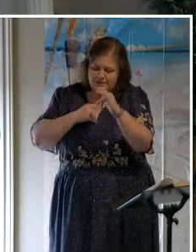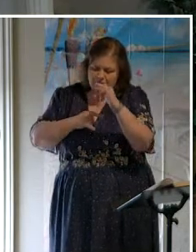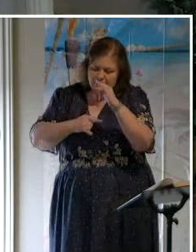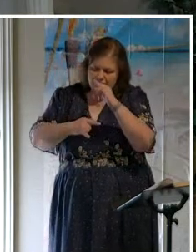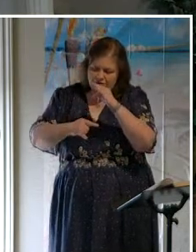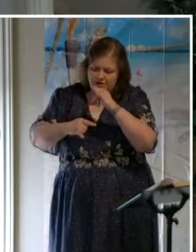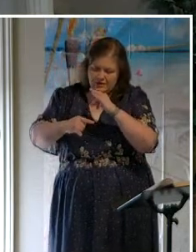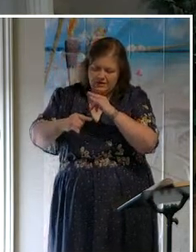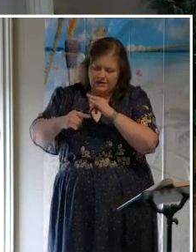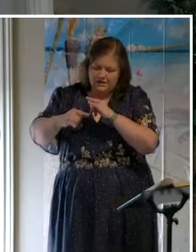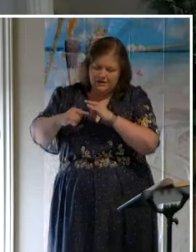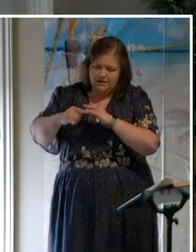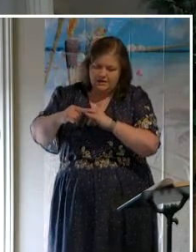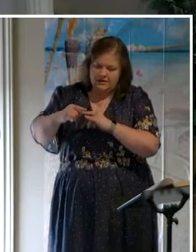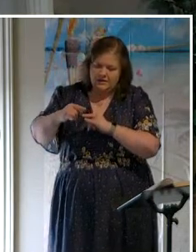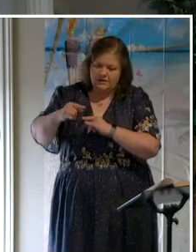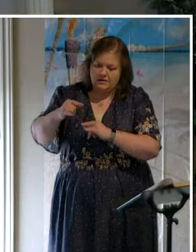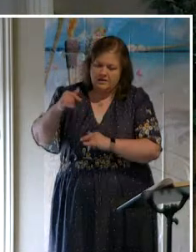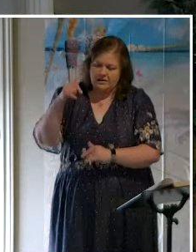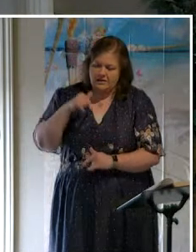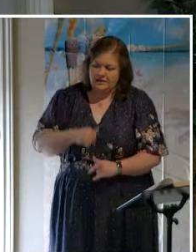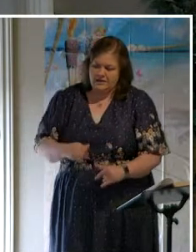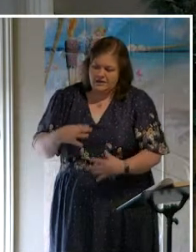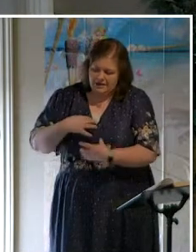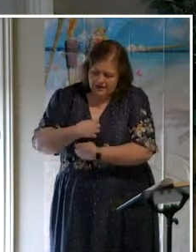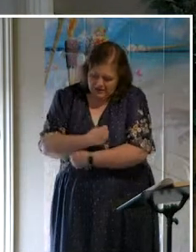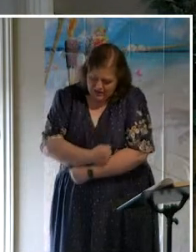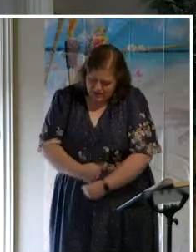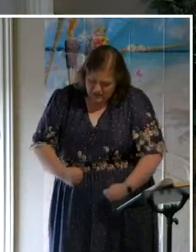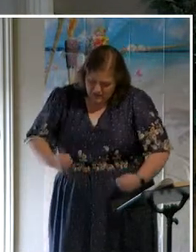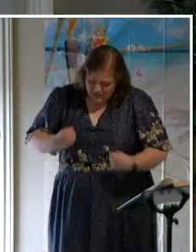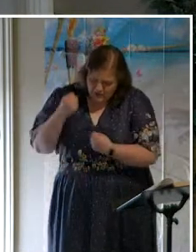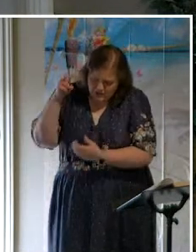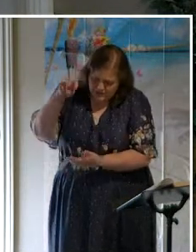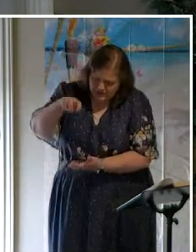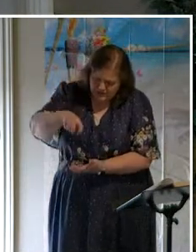betrayal? In anguish kneeling